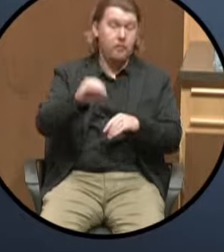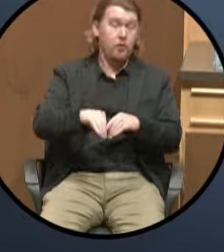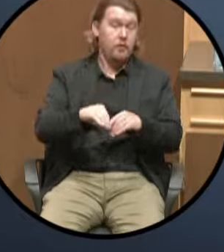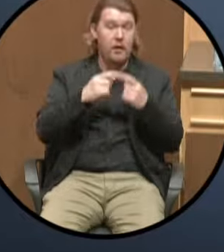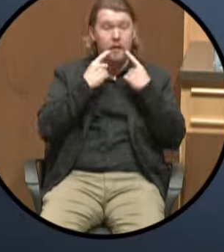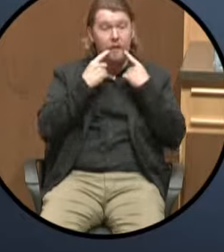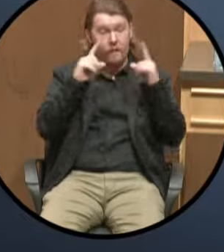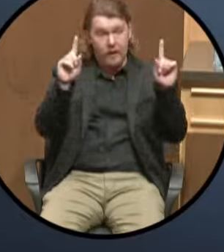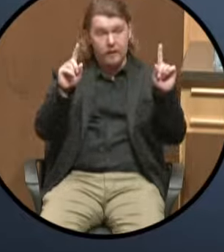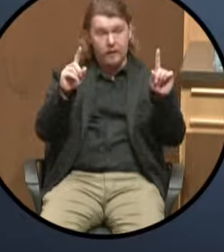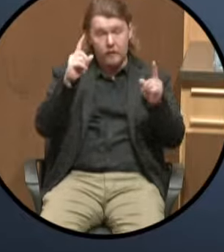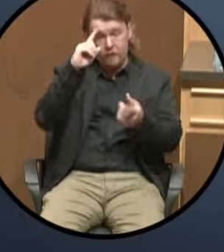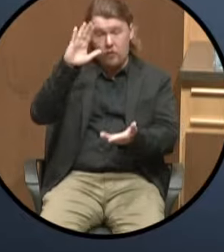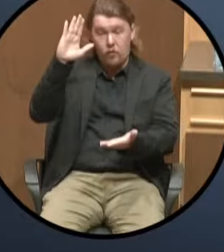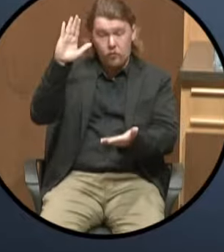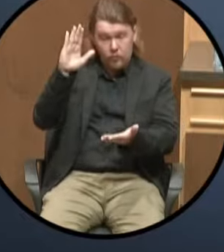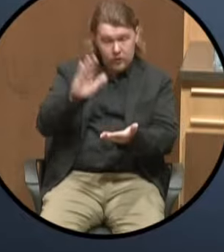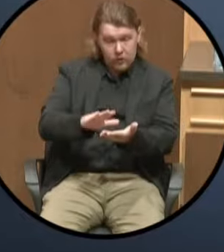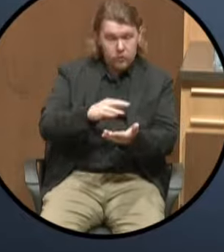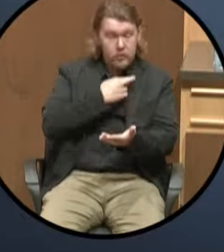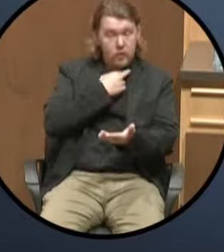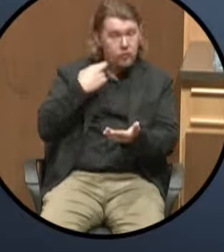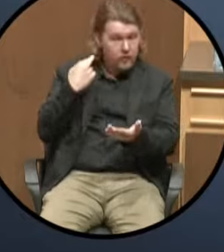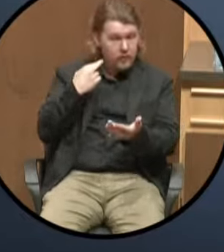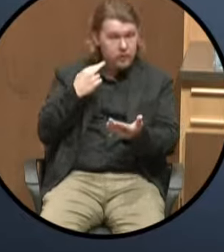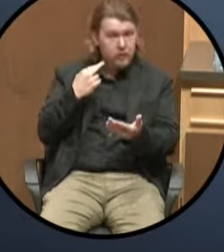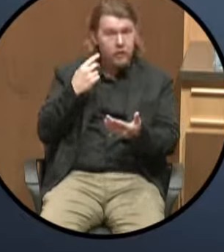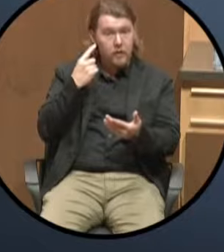90% effective for reducing the risk of